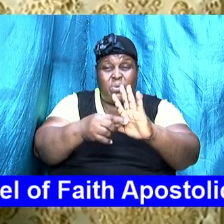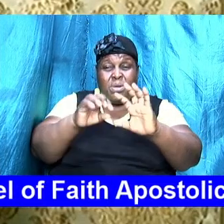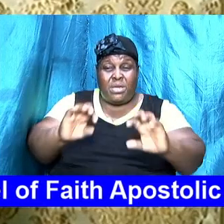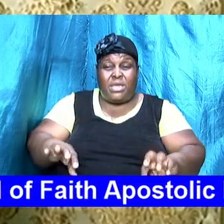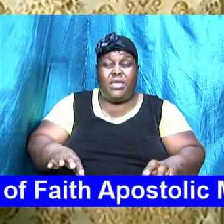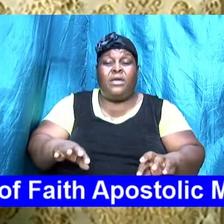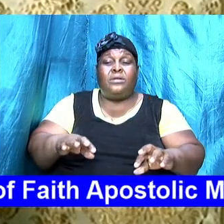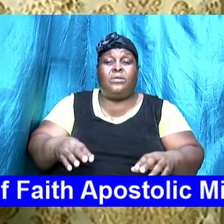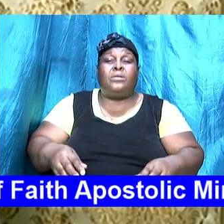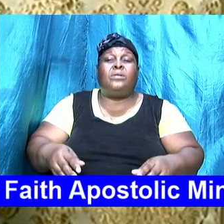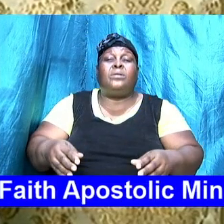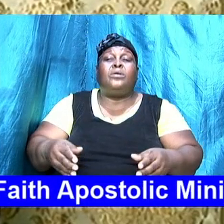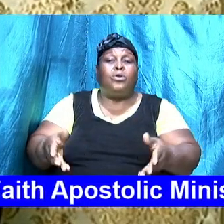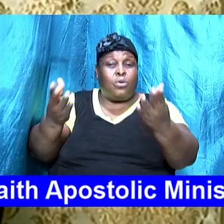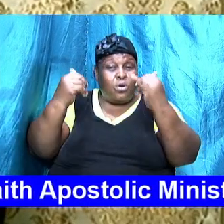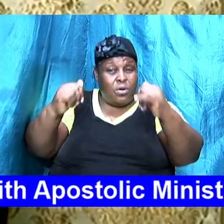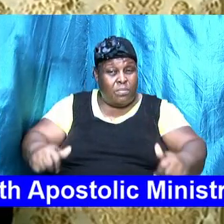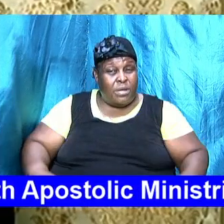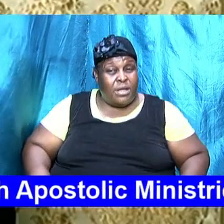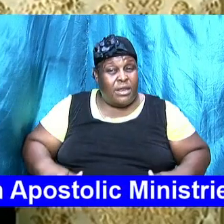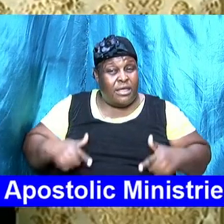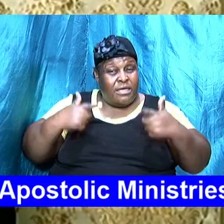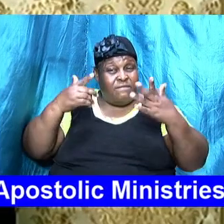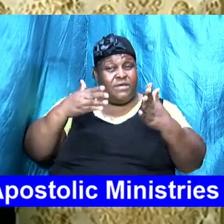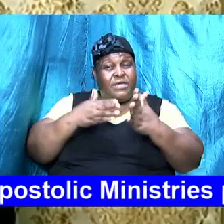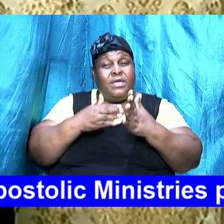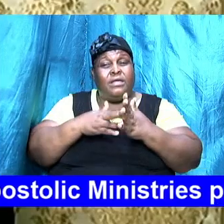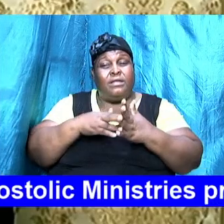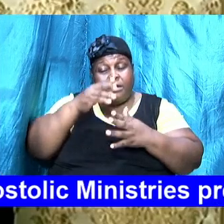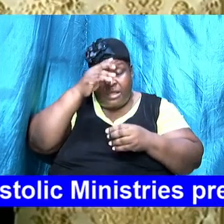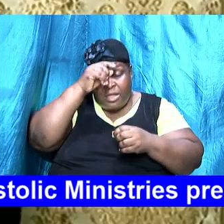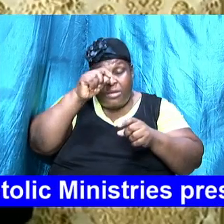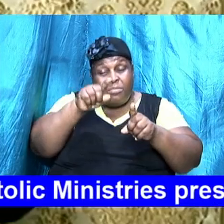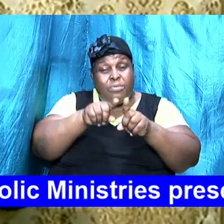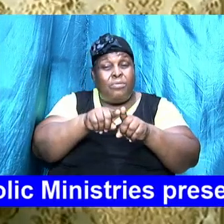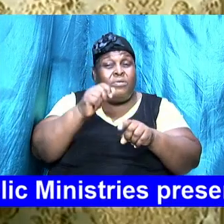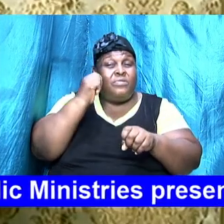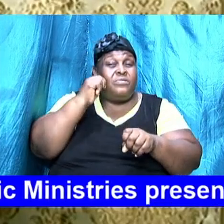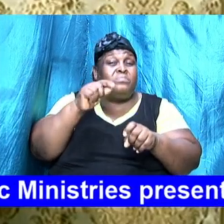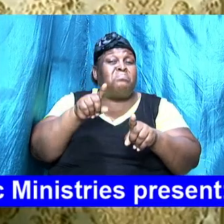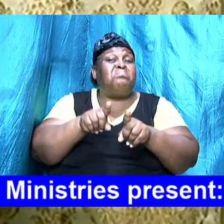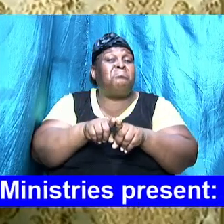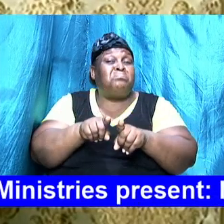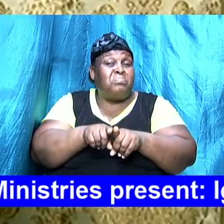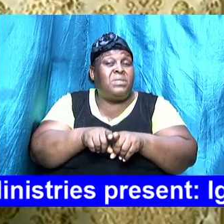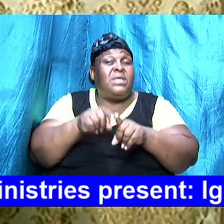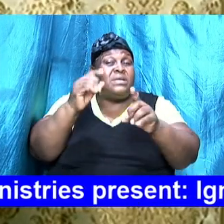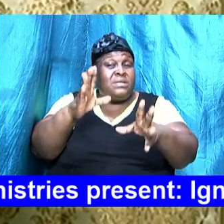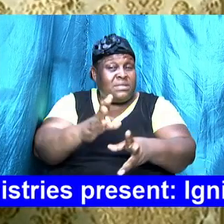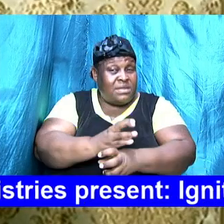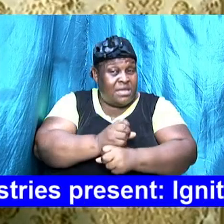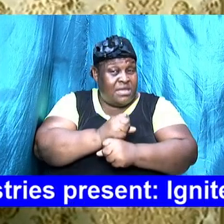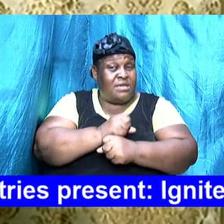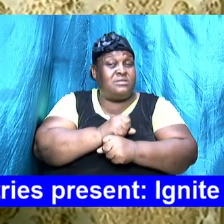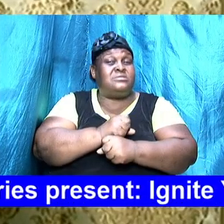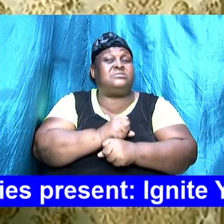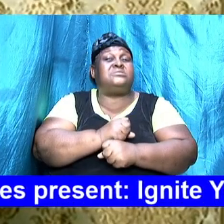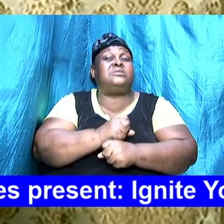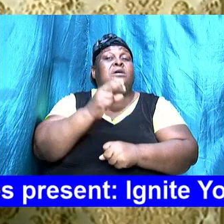again, brothers and sisters, It takes both